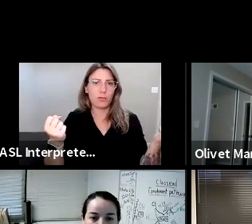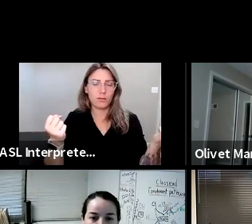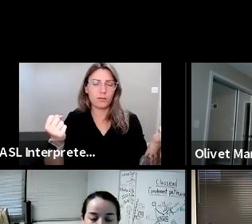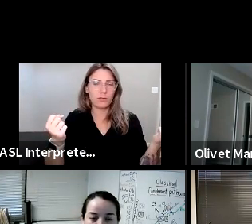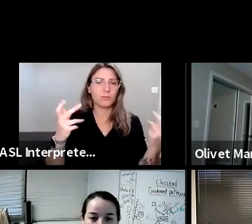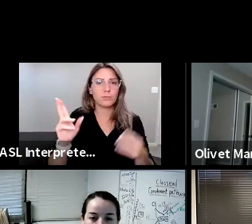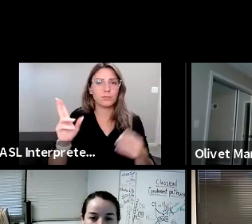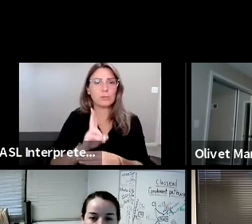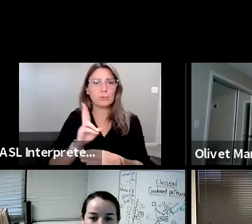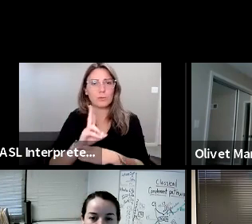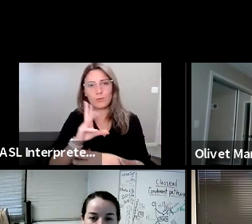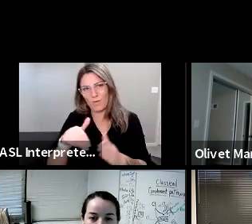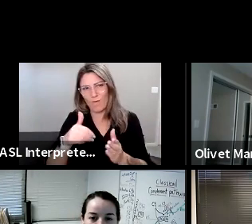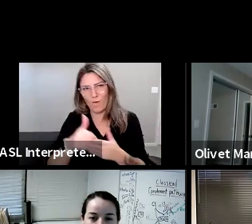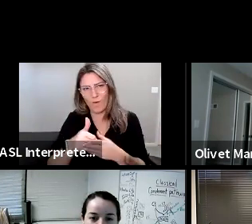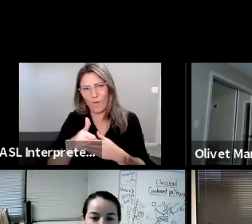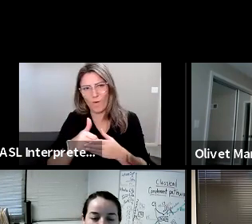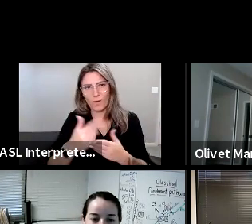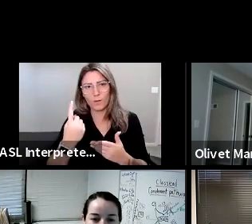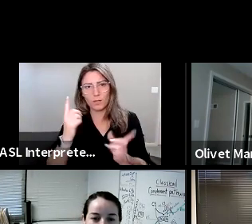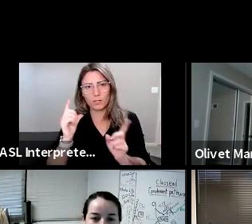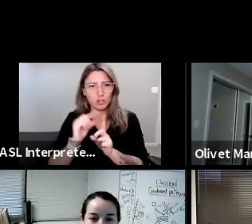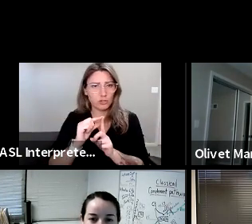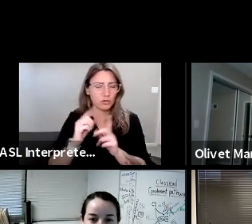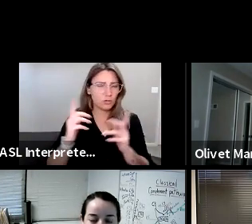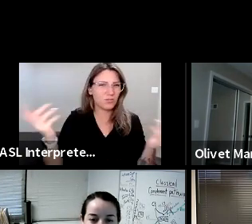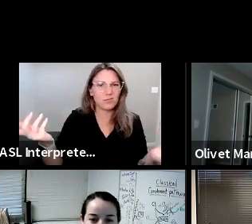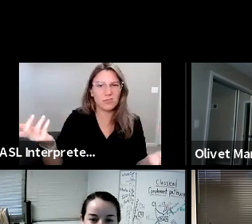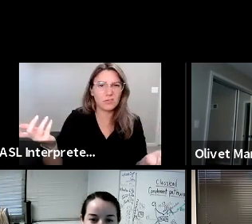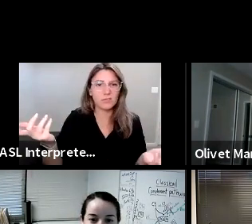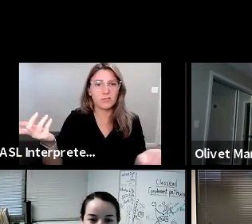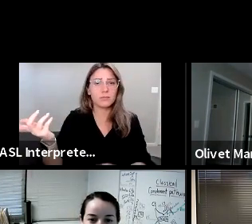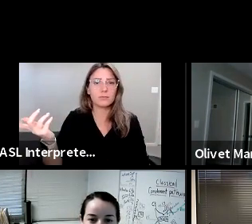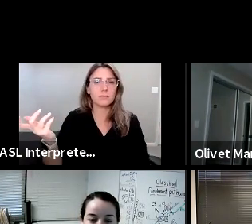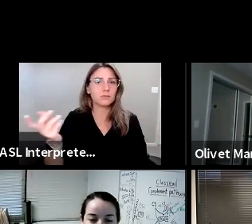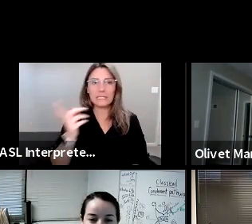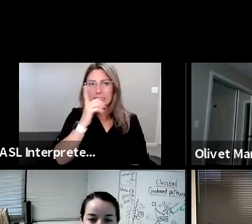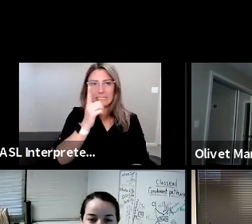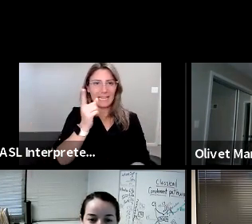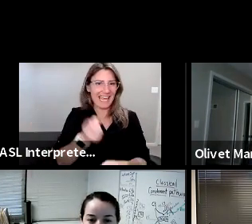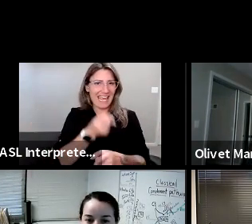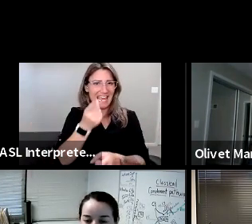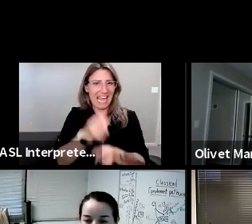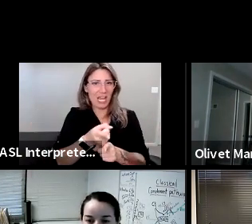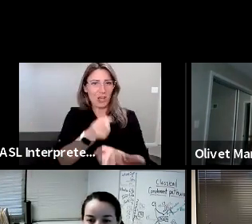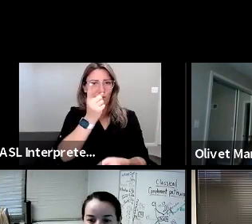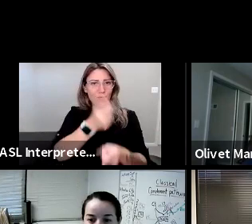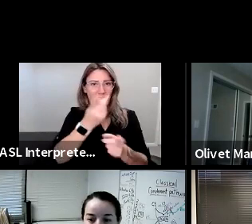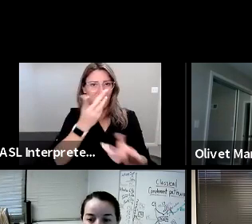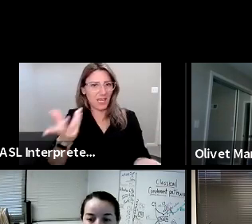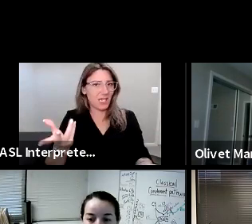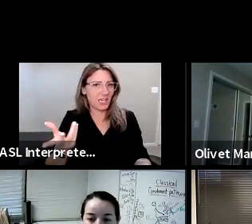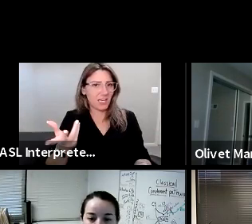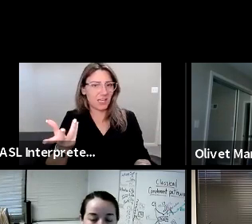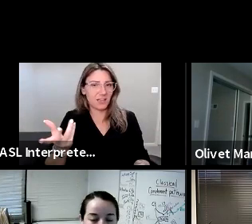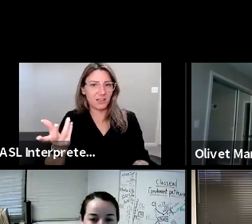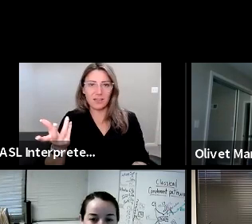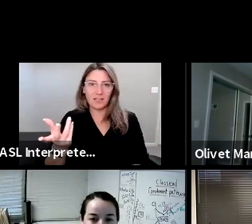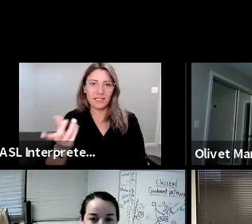these all encompassing terms is just, is not accurate, right? And it's not good in